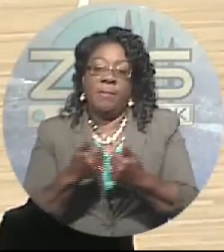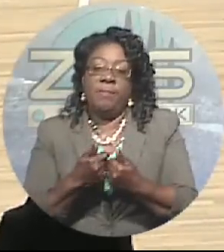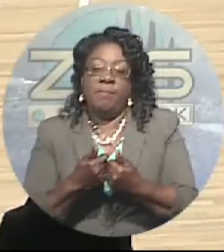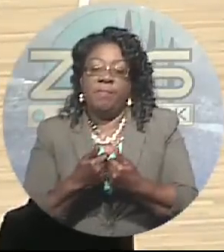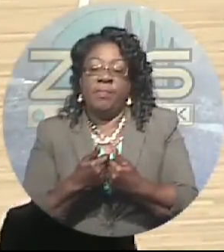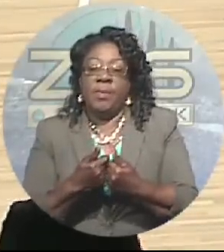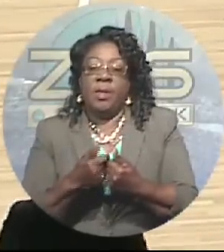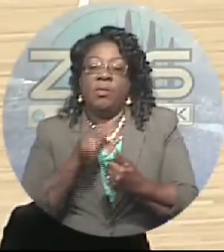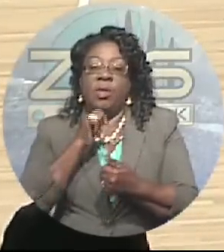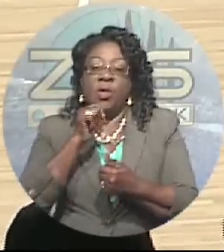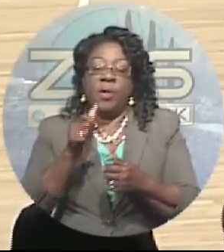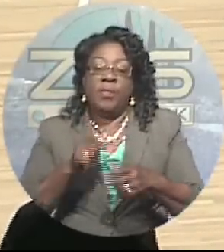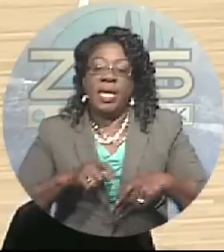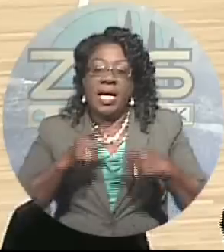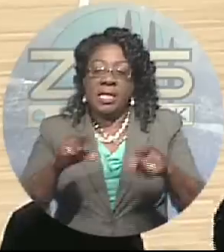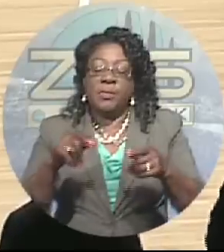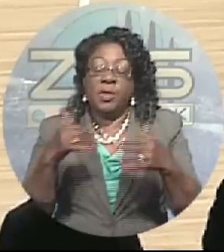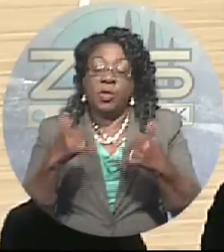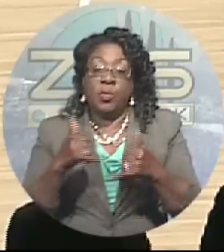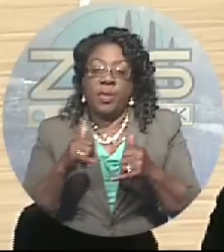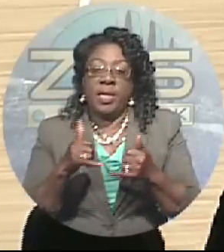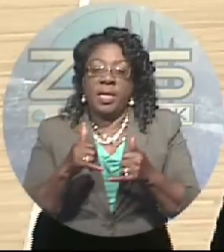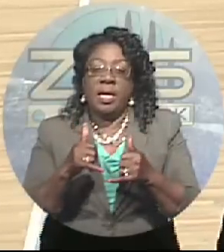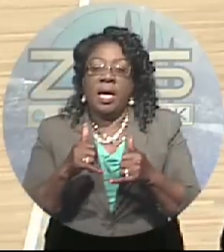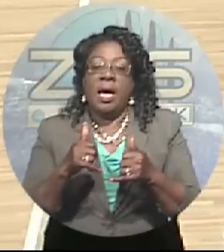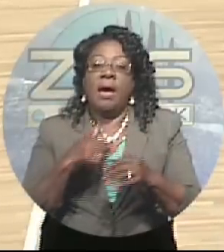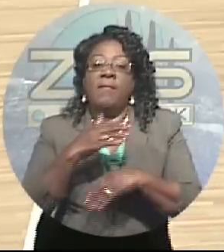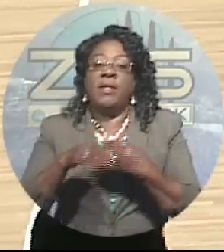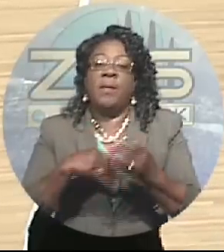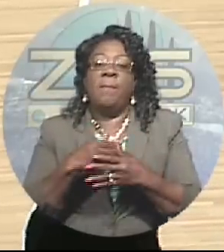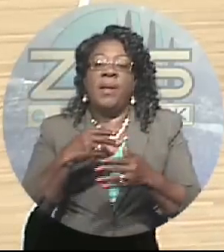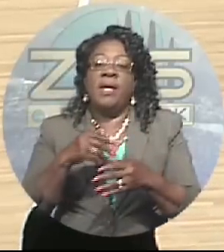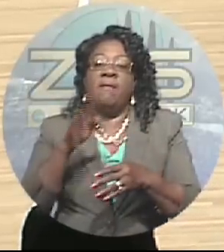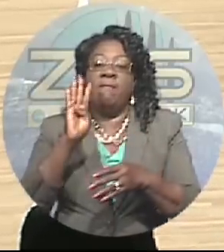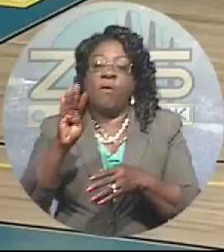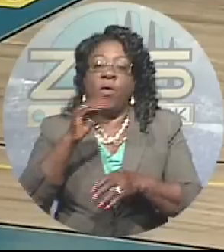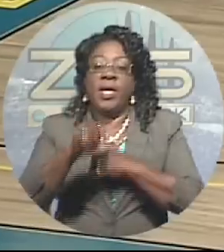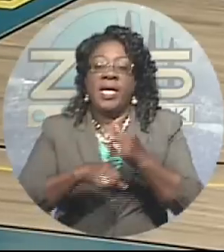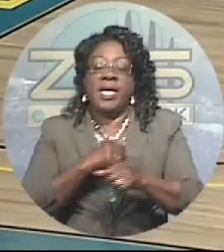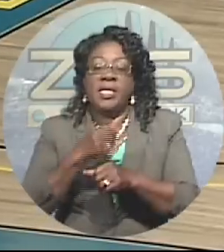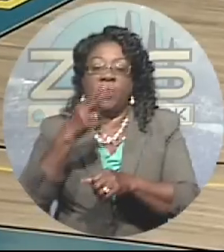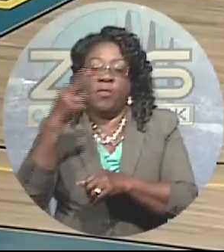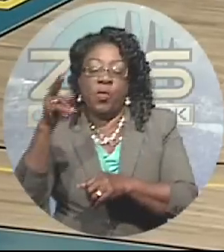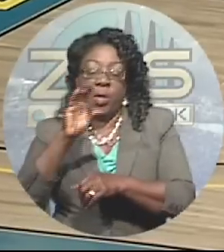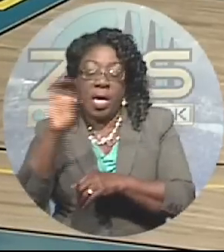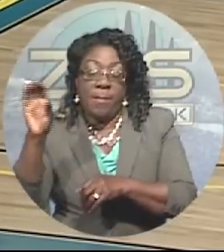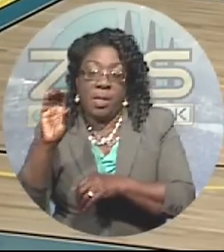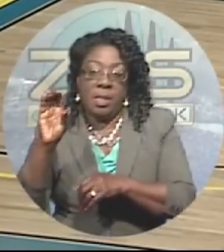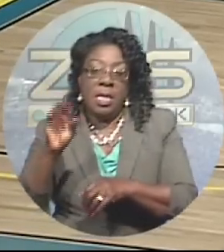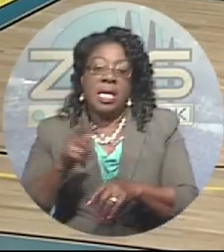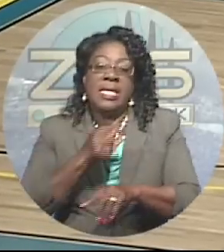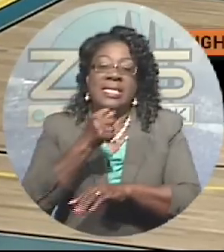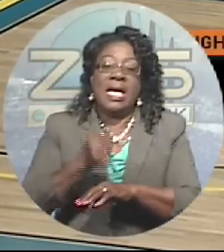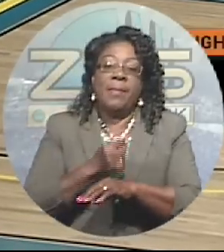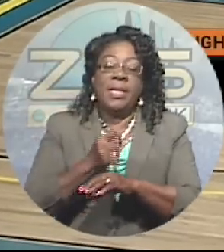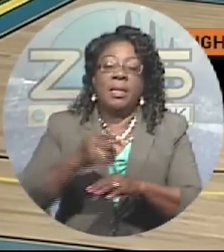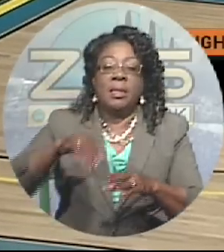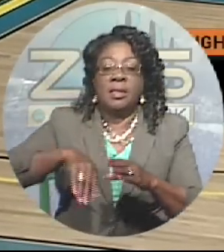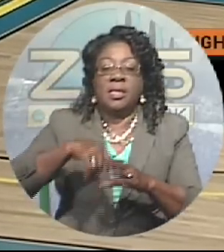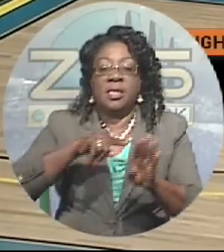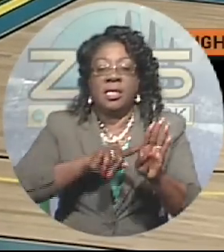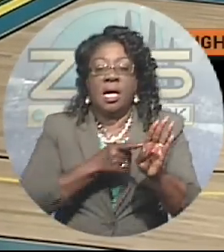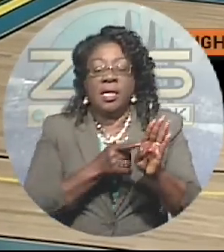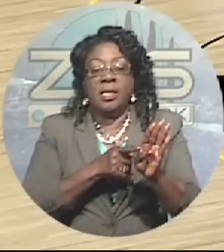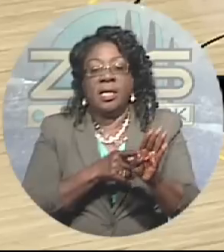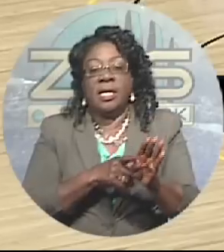Scavello will not be eligible to play, having already played 4 years of Hugh Campbell. Tabernacle came out firing. Game plan, just